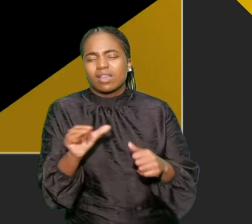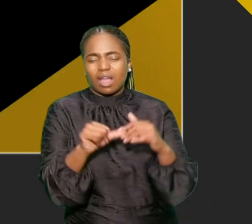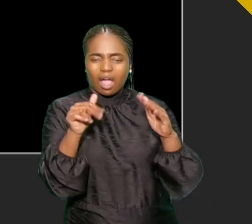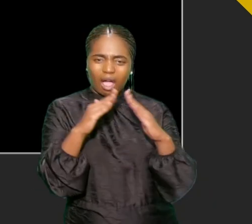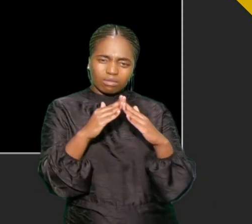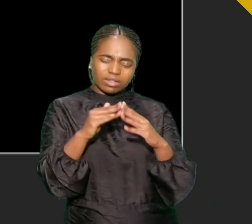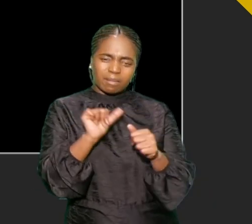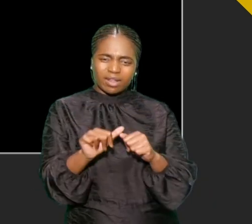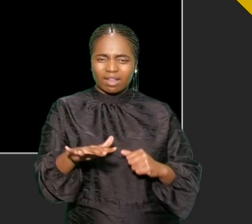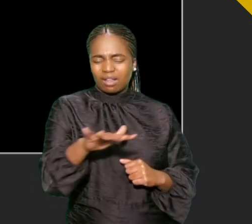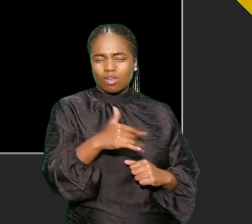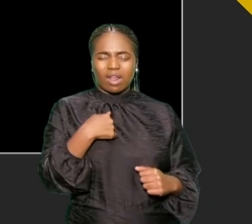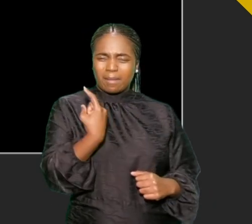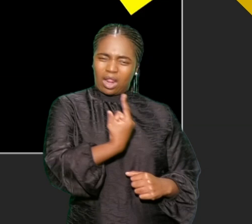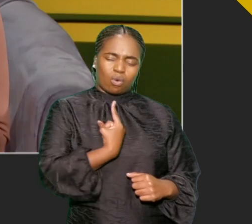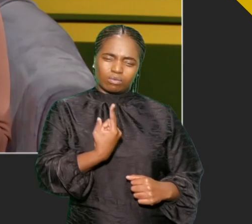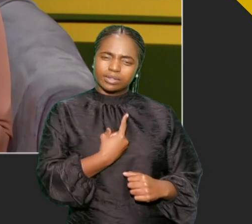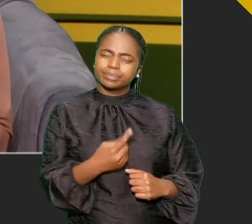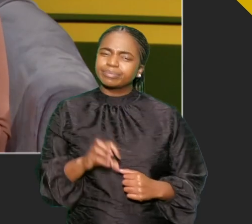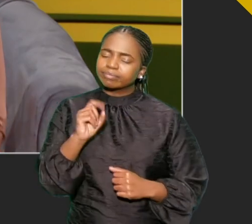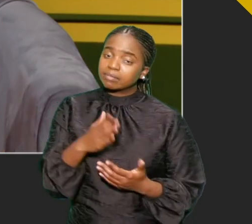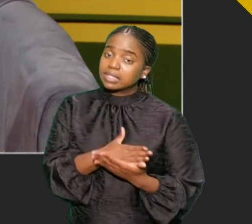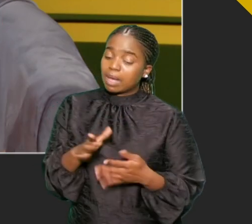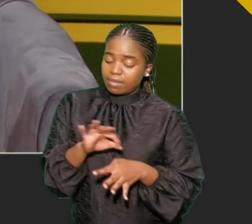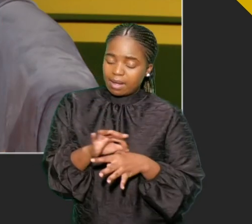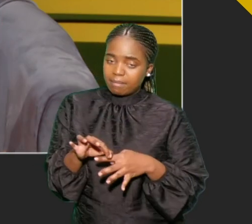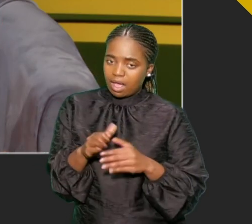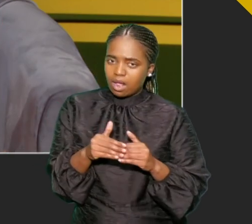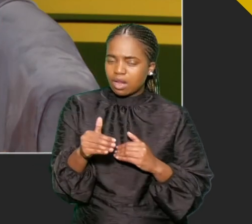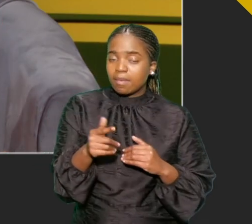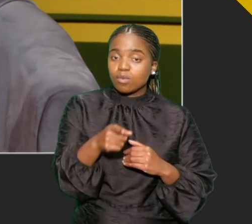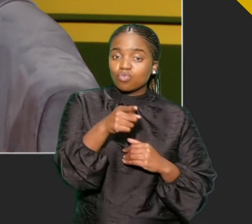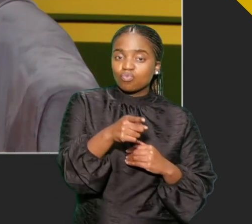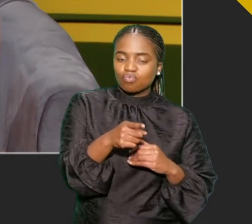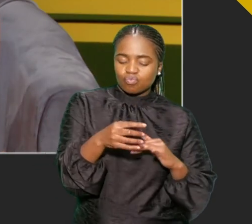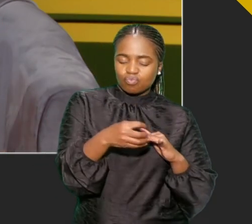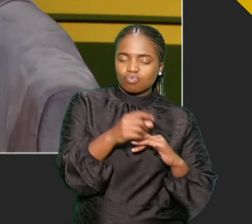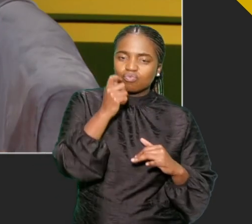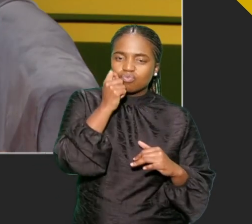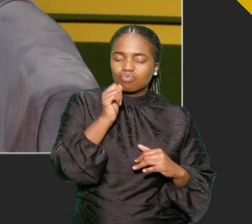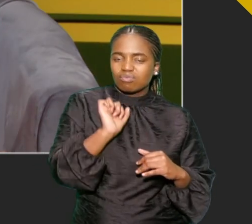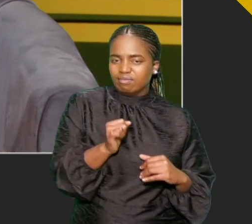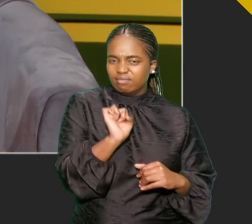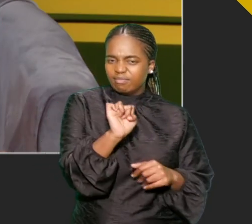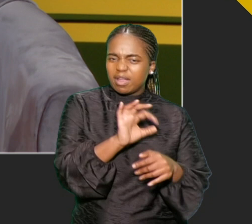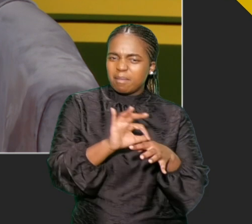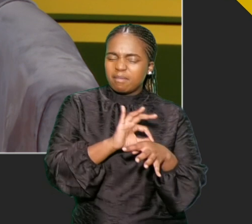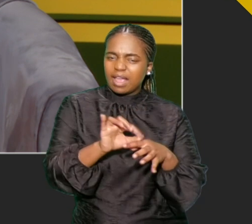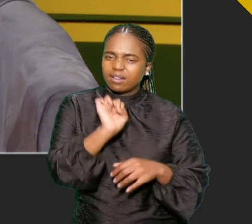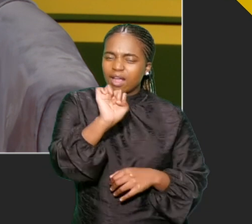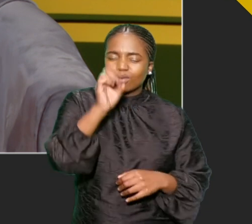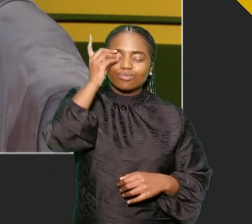So maybe ke se lonely. Re botse ka some of the plans tse bene le tsona wena le ntata ko ntlong, gore what were some of the plans,